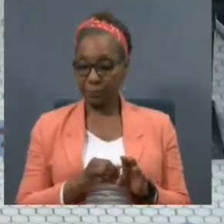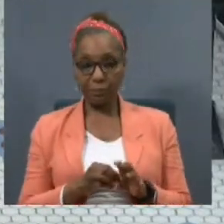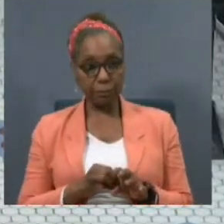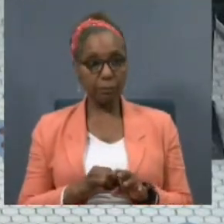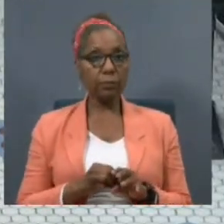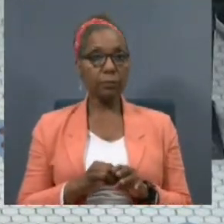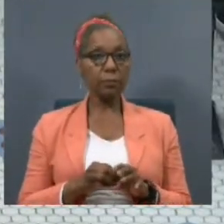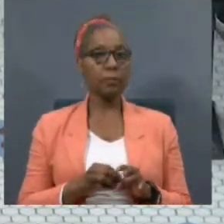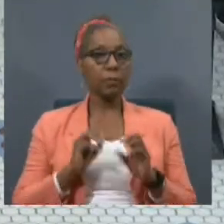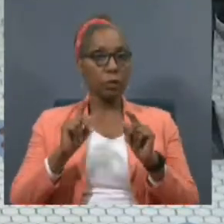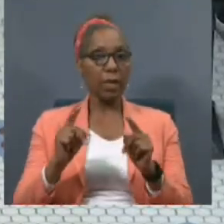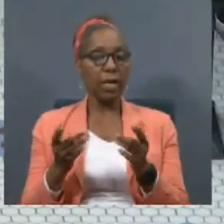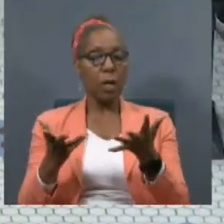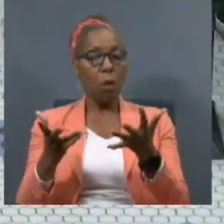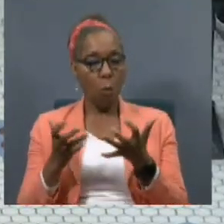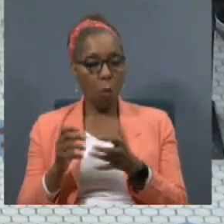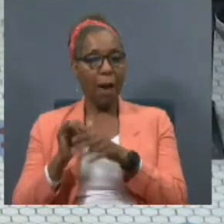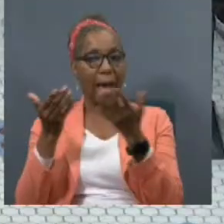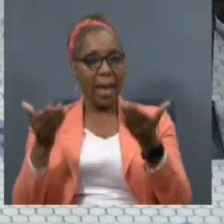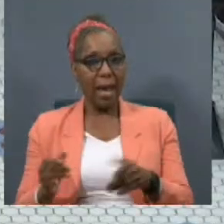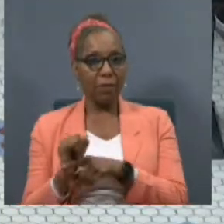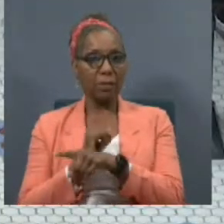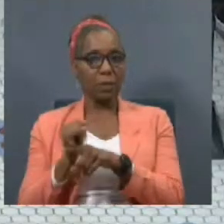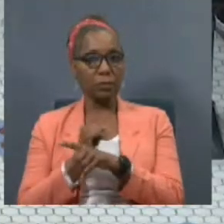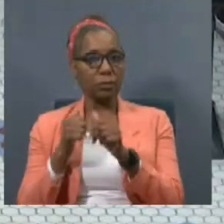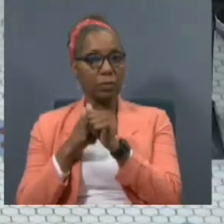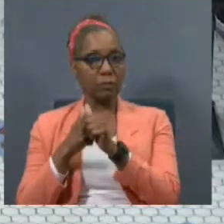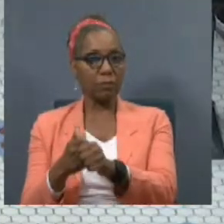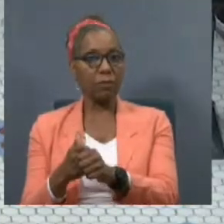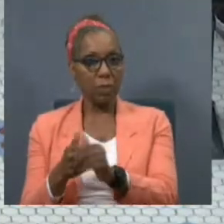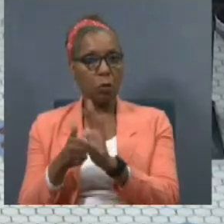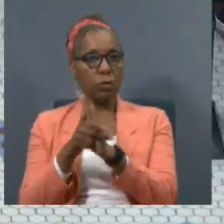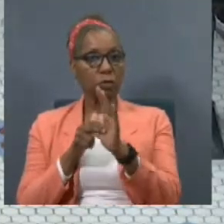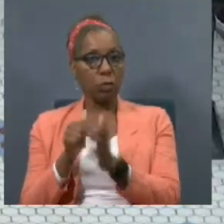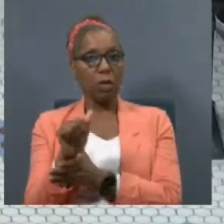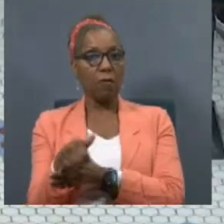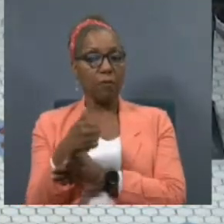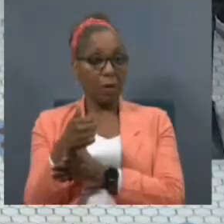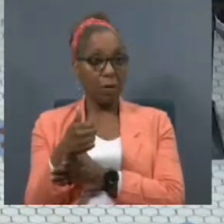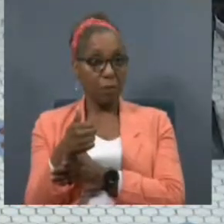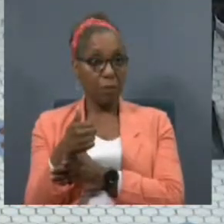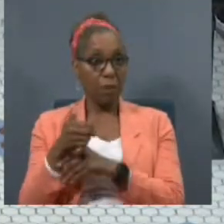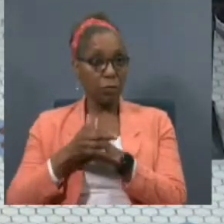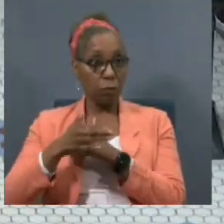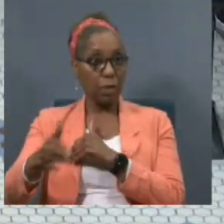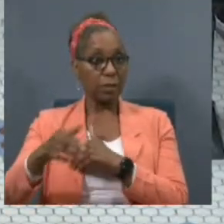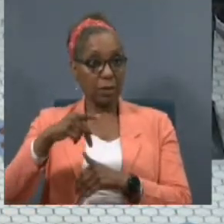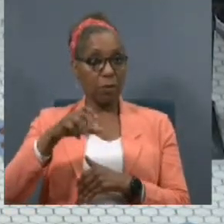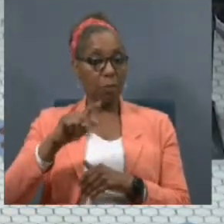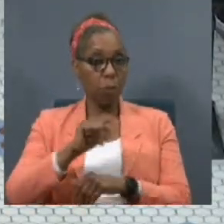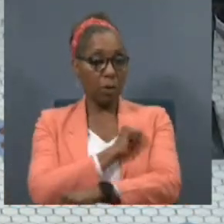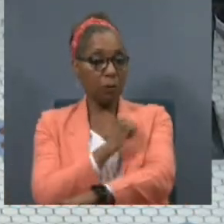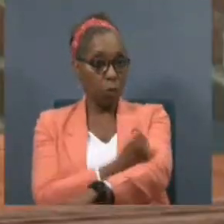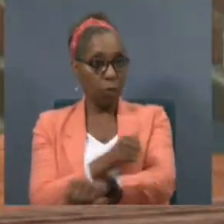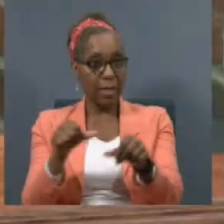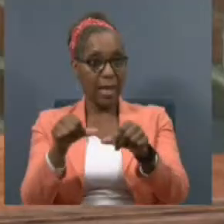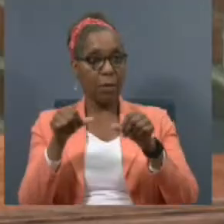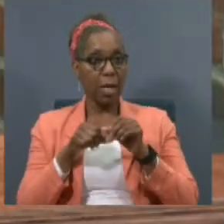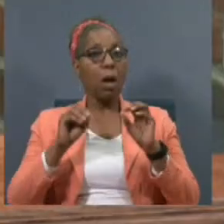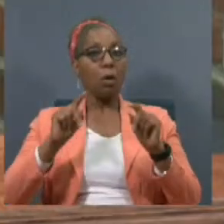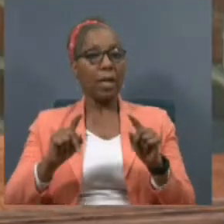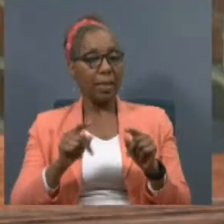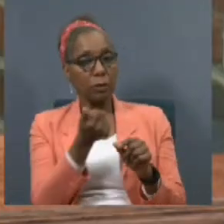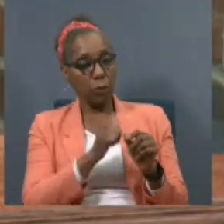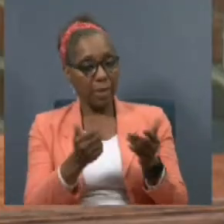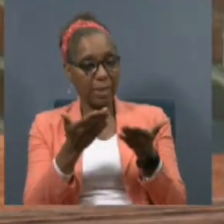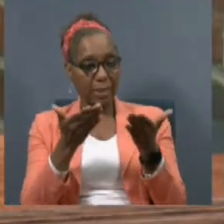The applicant's pursuing heavy industrial consistent with zoning of other area, or the rest of the Port Authority area. Okay, so